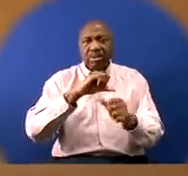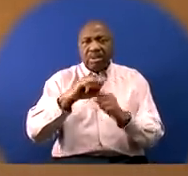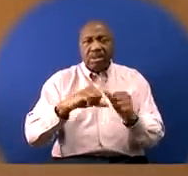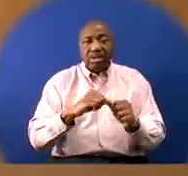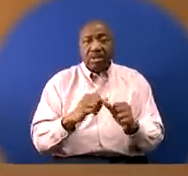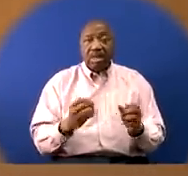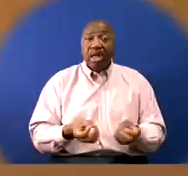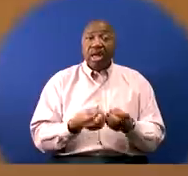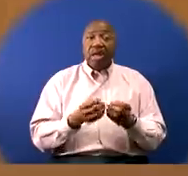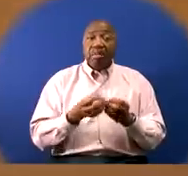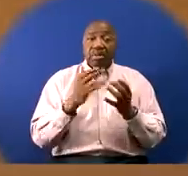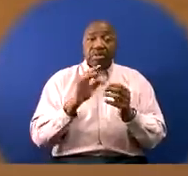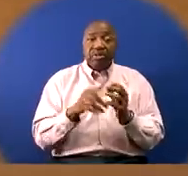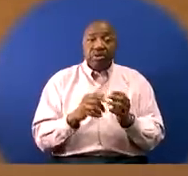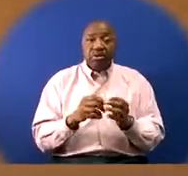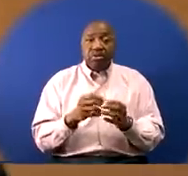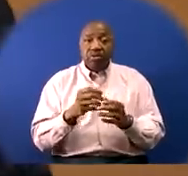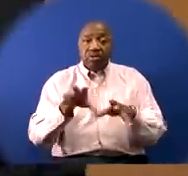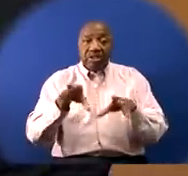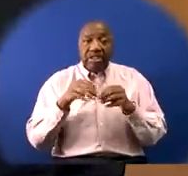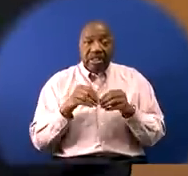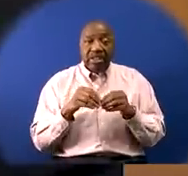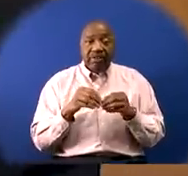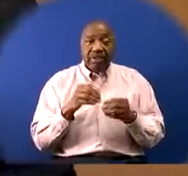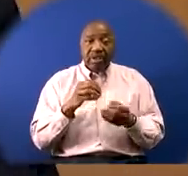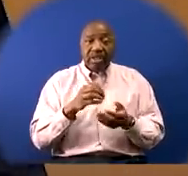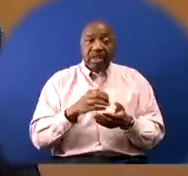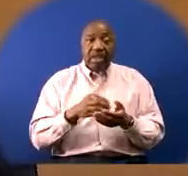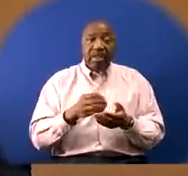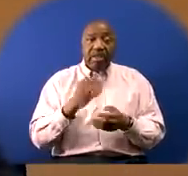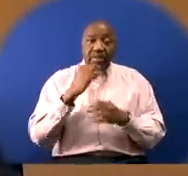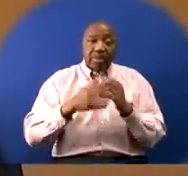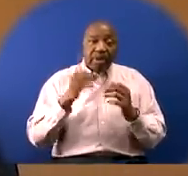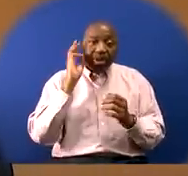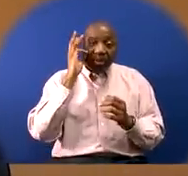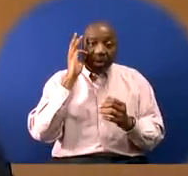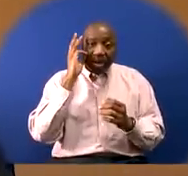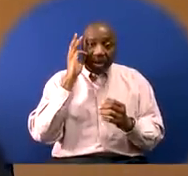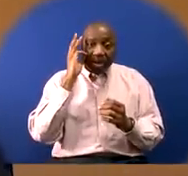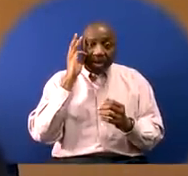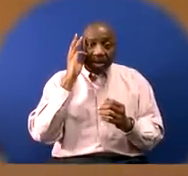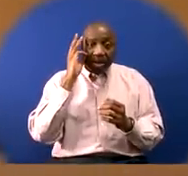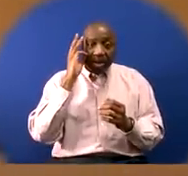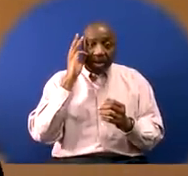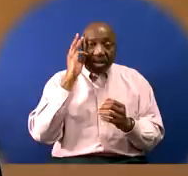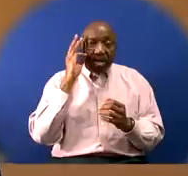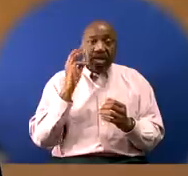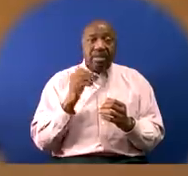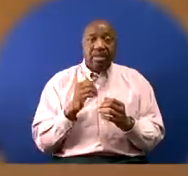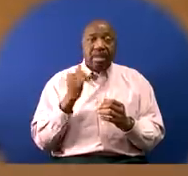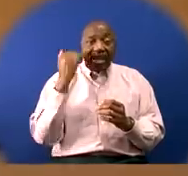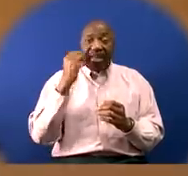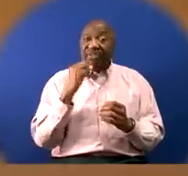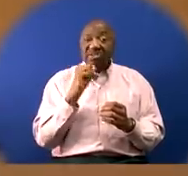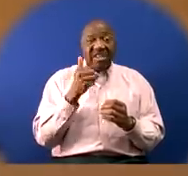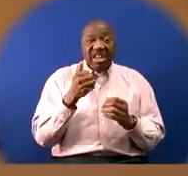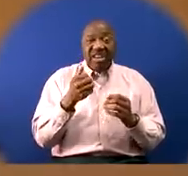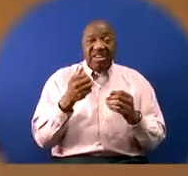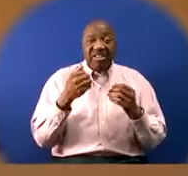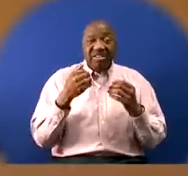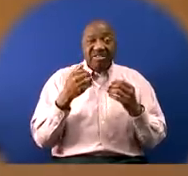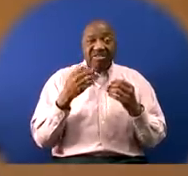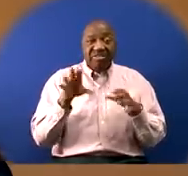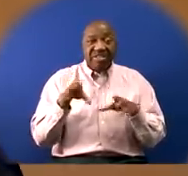if not all of you, received these elements as you were coming into the Lord's church this afternoon. Or this morning, if you've not yet received them, immediately following